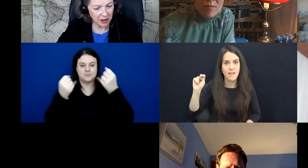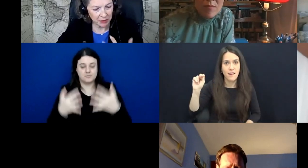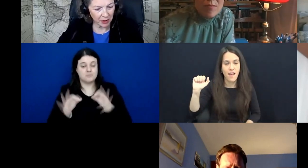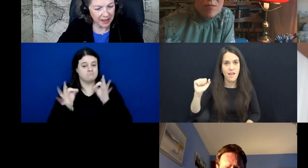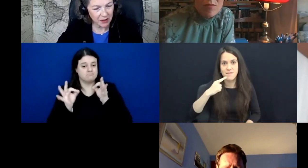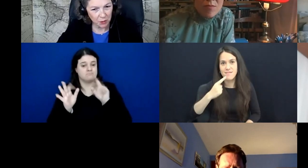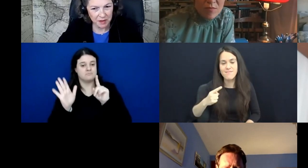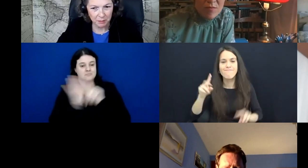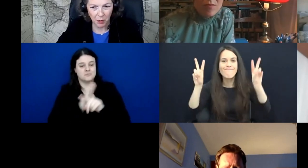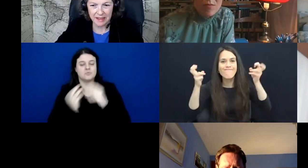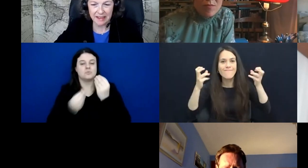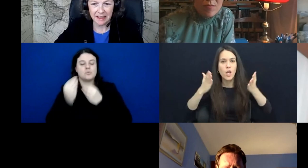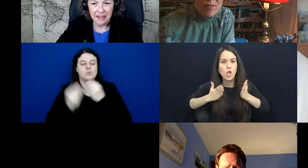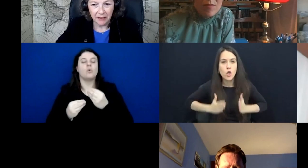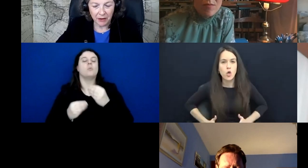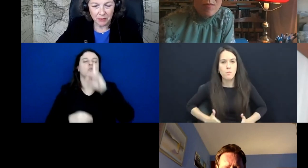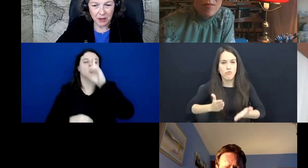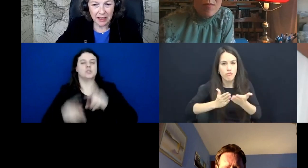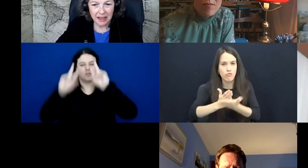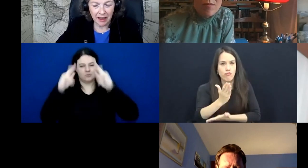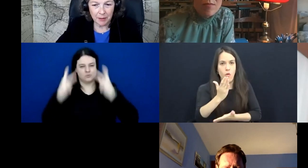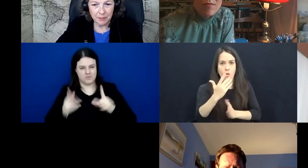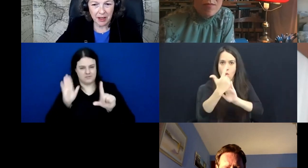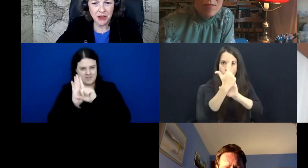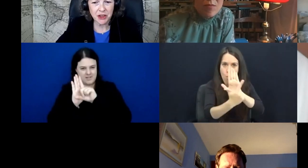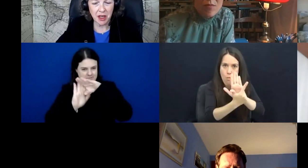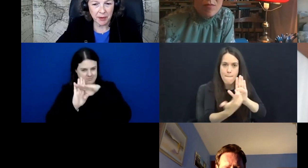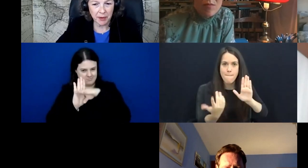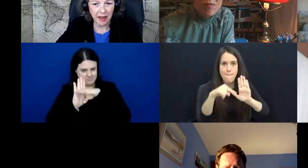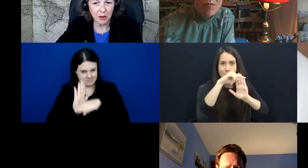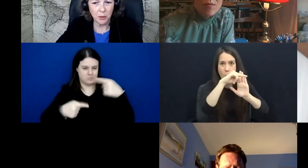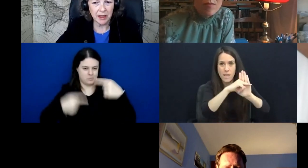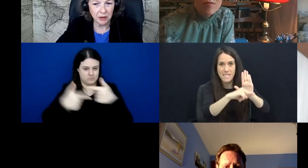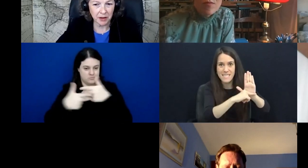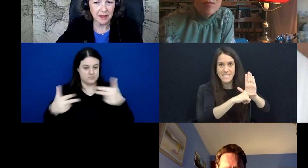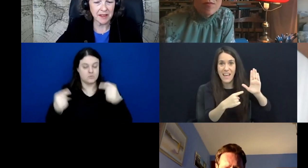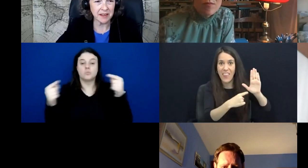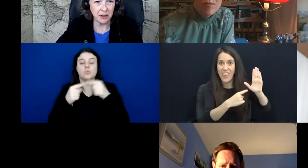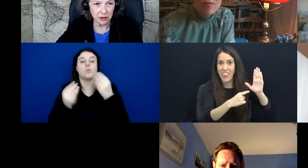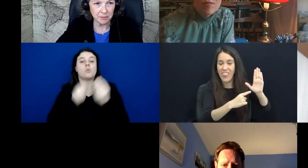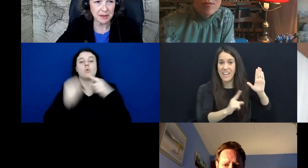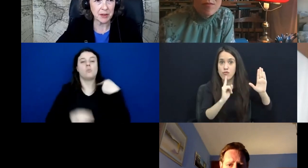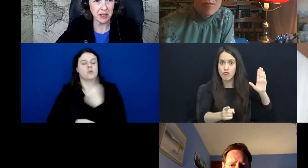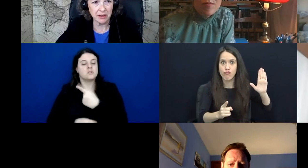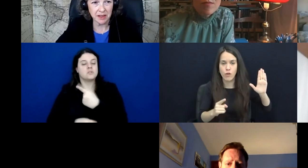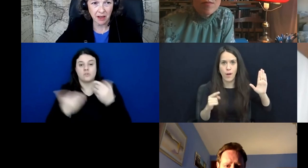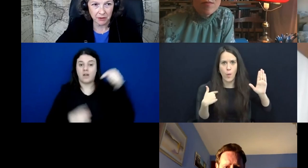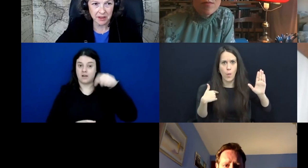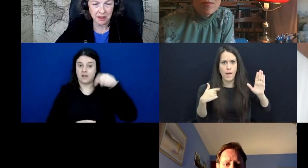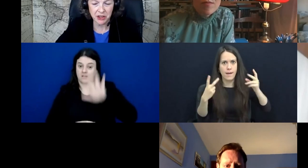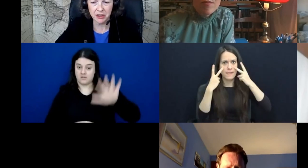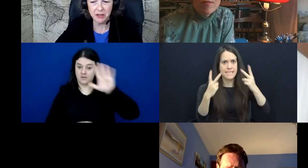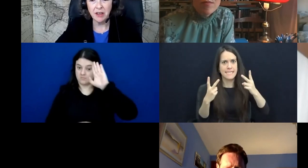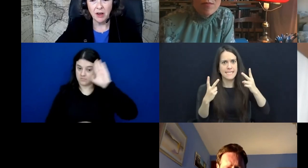about human rights laws and policies, that really is shaping how we look at this in Europe, especially under this